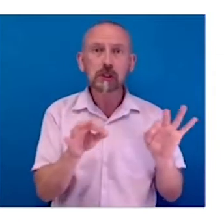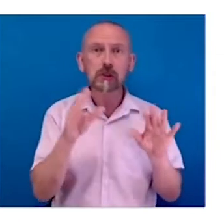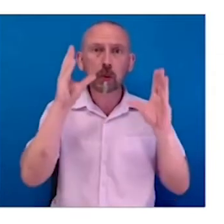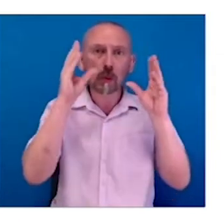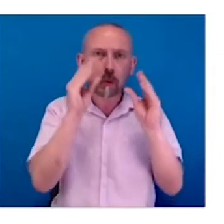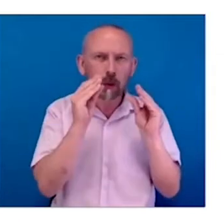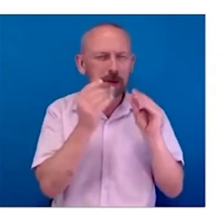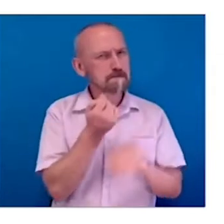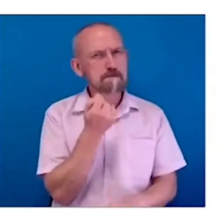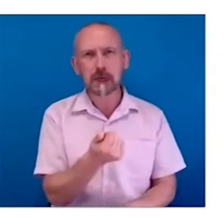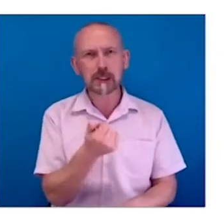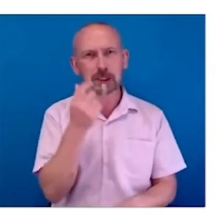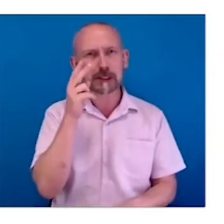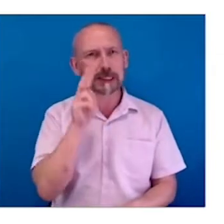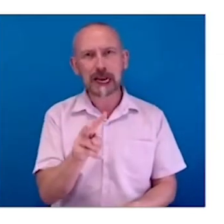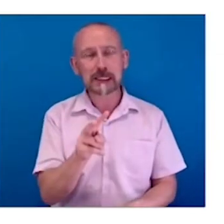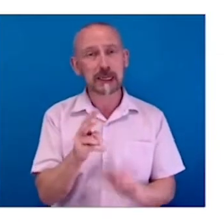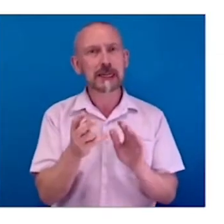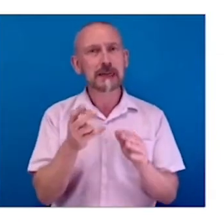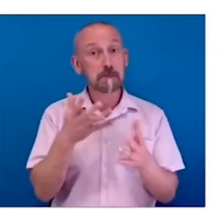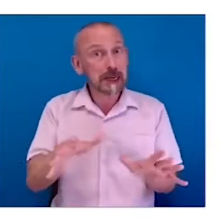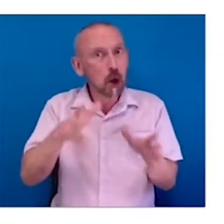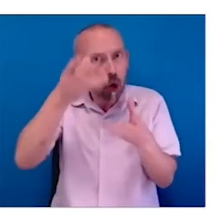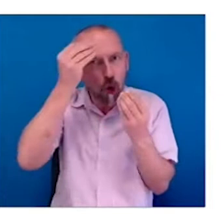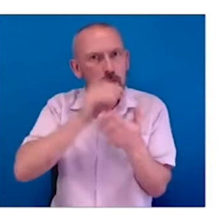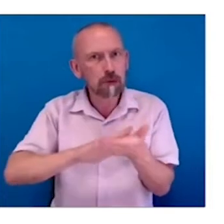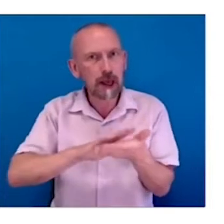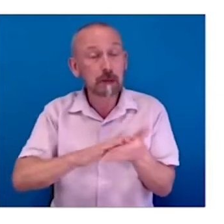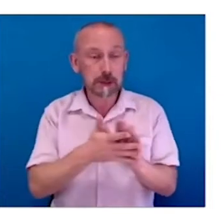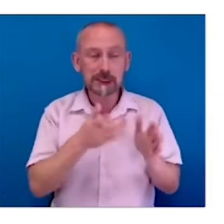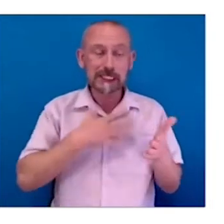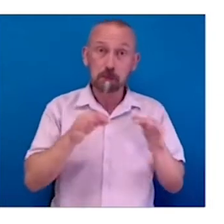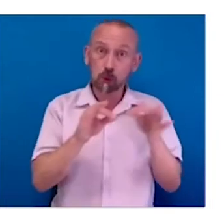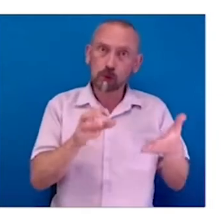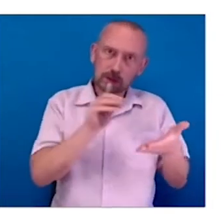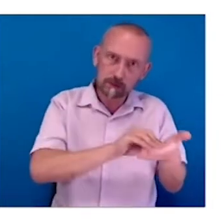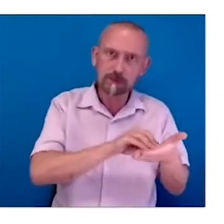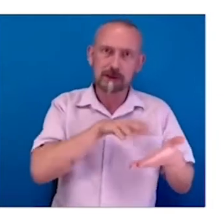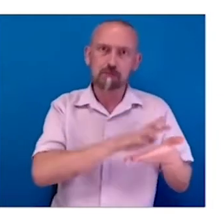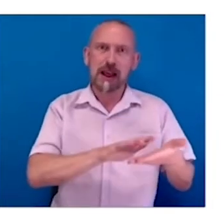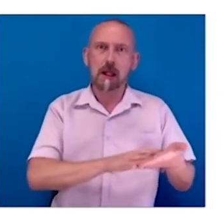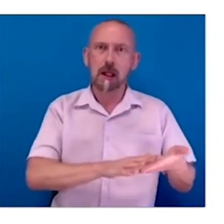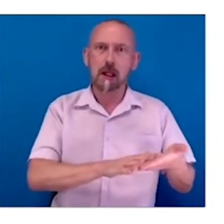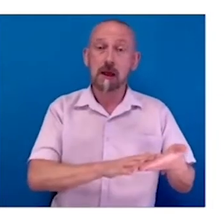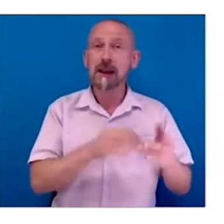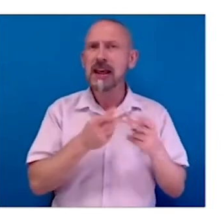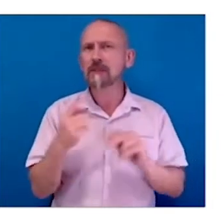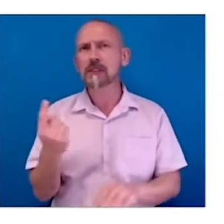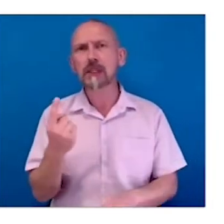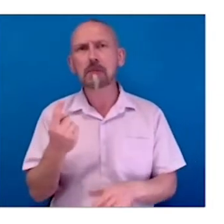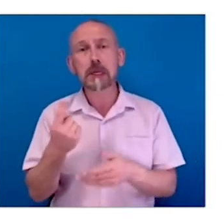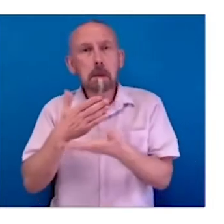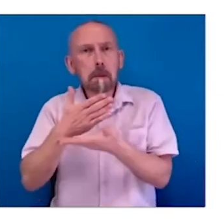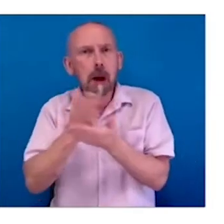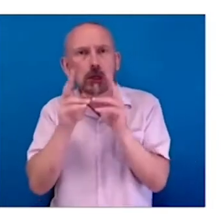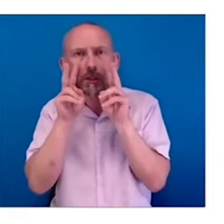music in Braille. Those with useful partial sight or whose sight is deteriorating will